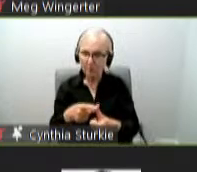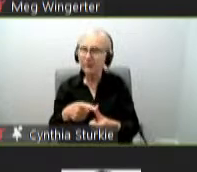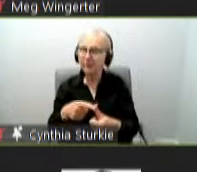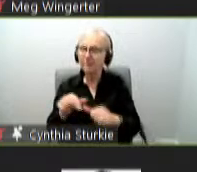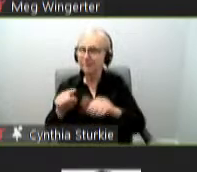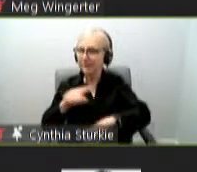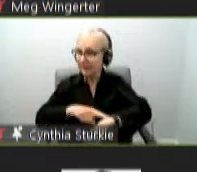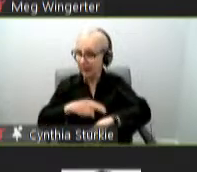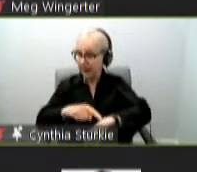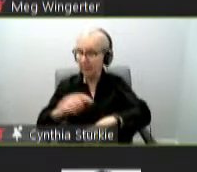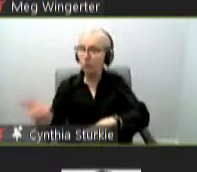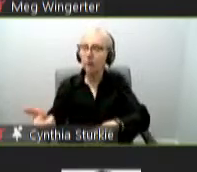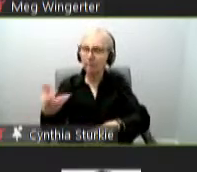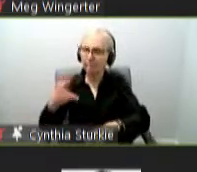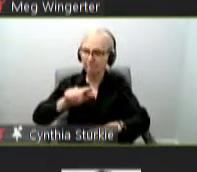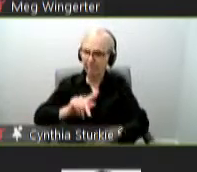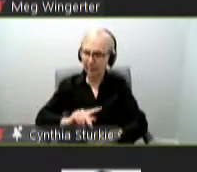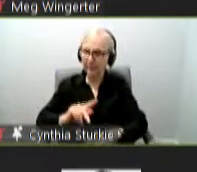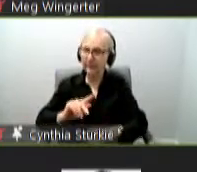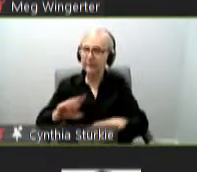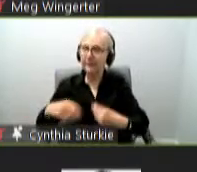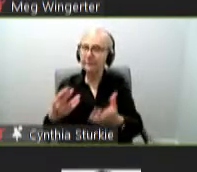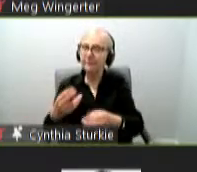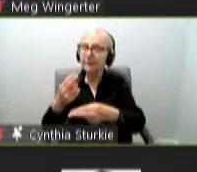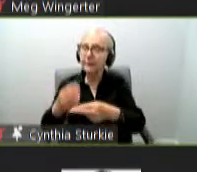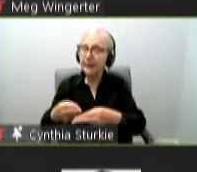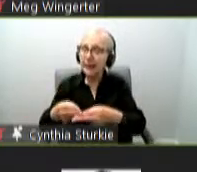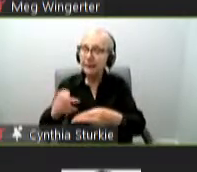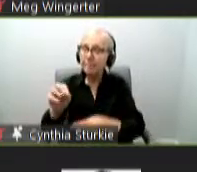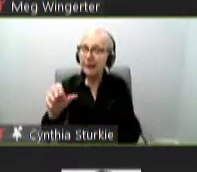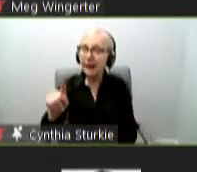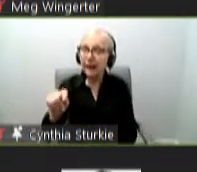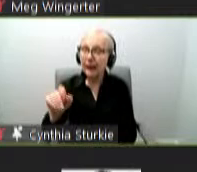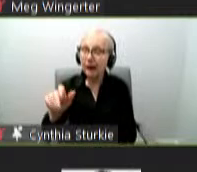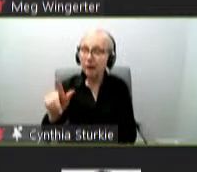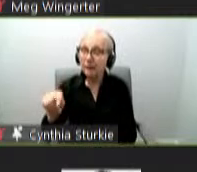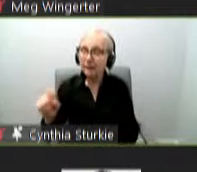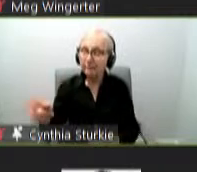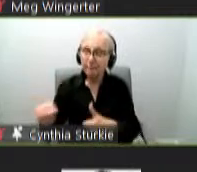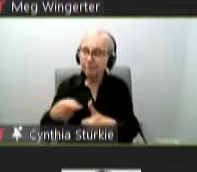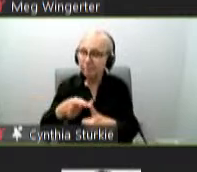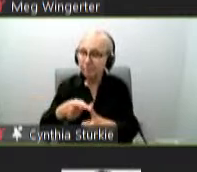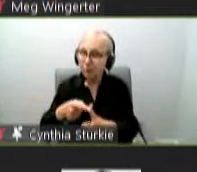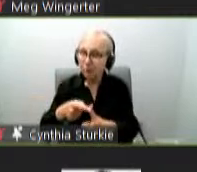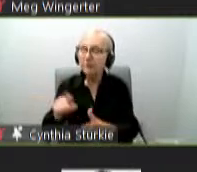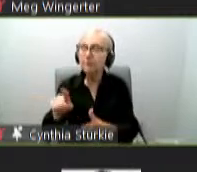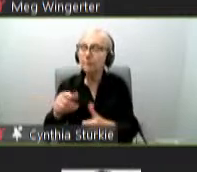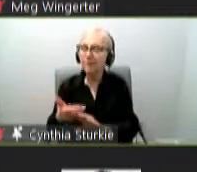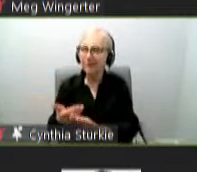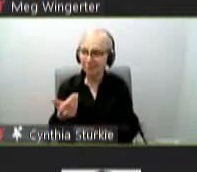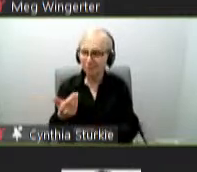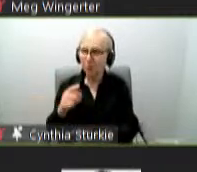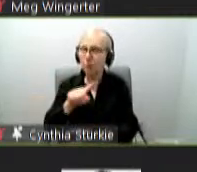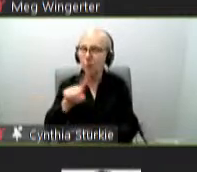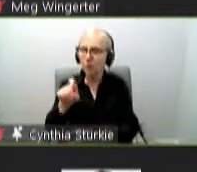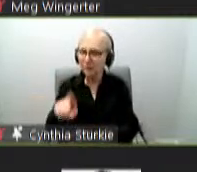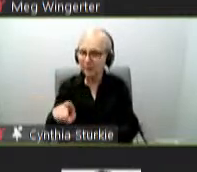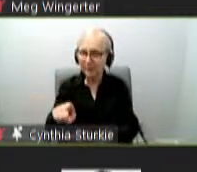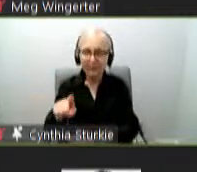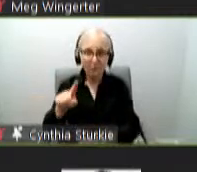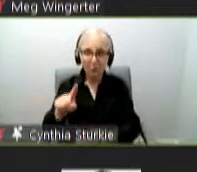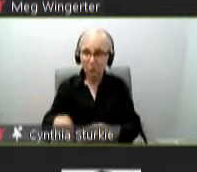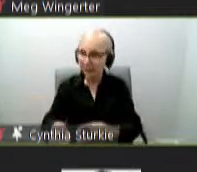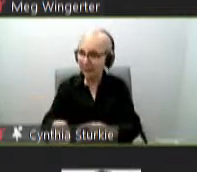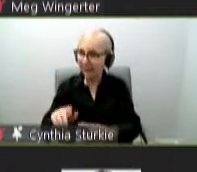questions or follow-ups. Please state your name and outlet before asking your question. And if there's anything we haven't covered or that we aren't able to get to today, please email us